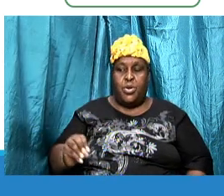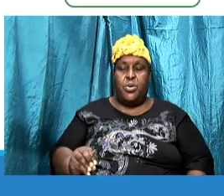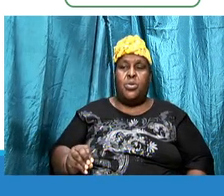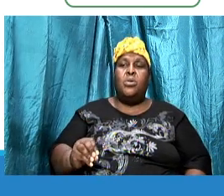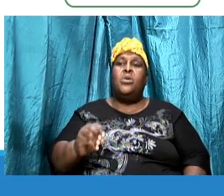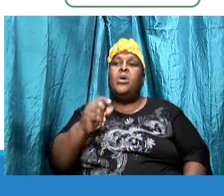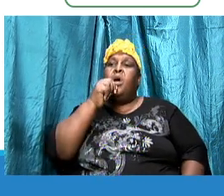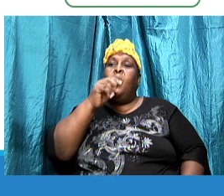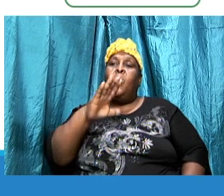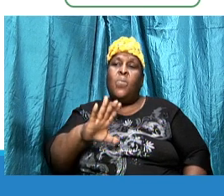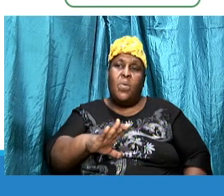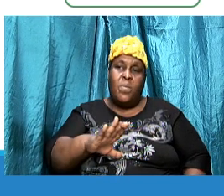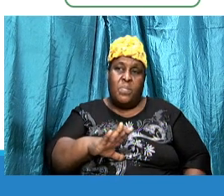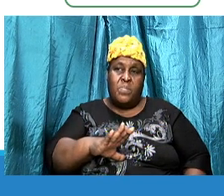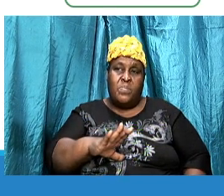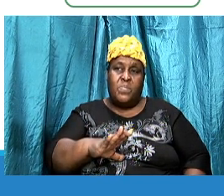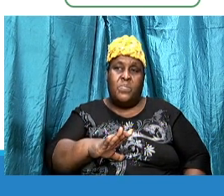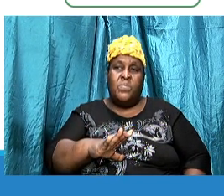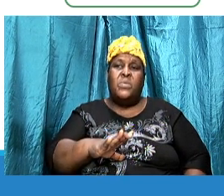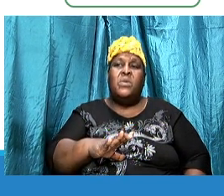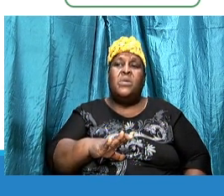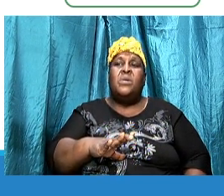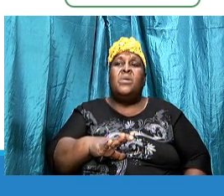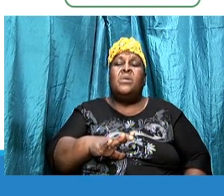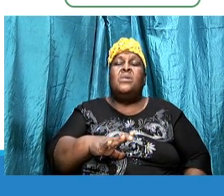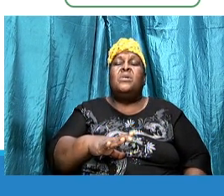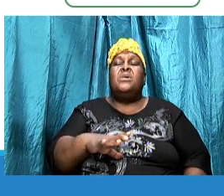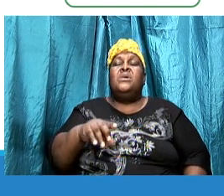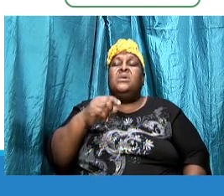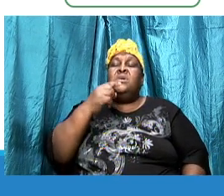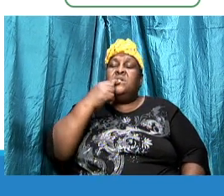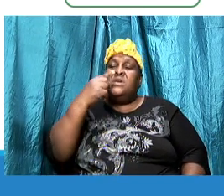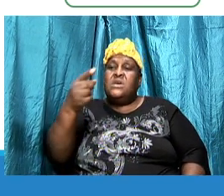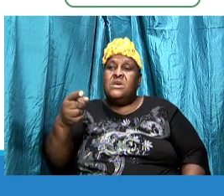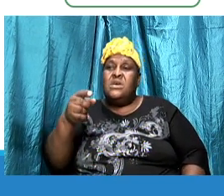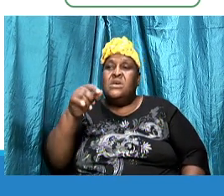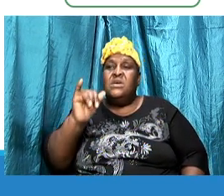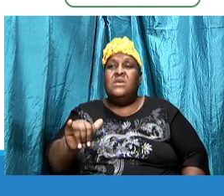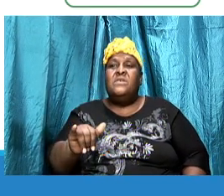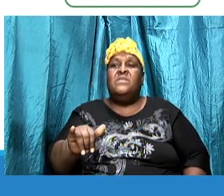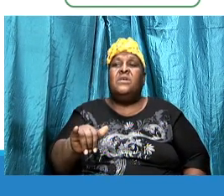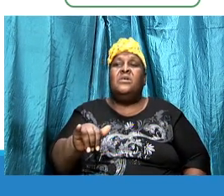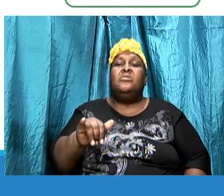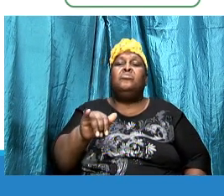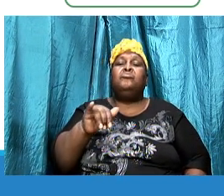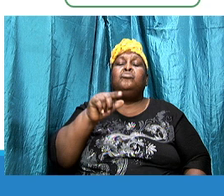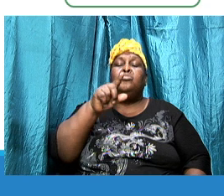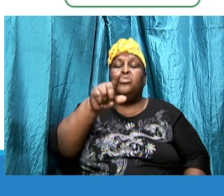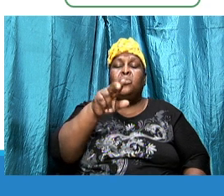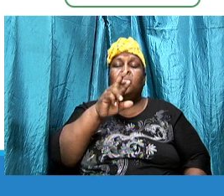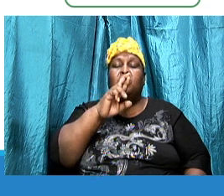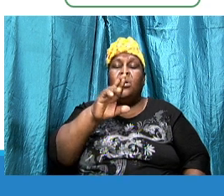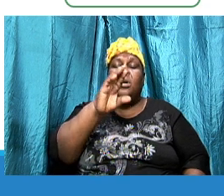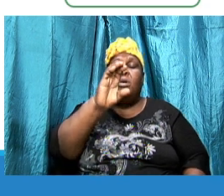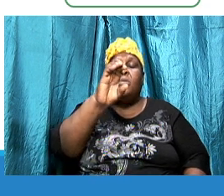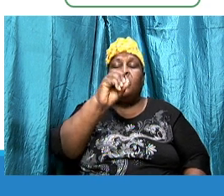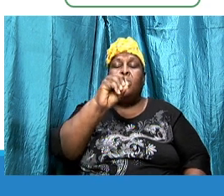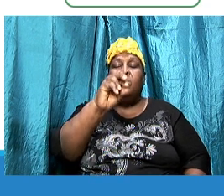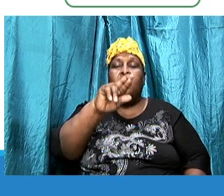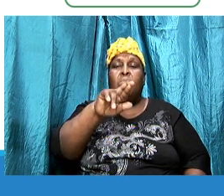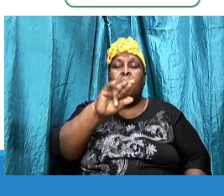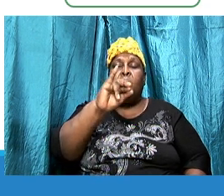relationship with a prostitute, then it is said that you have been Corinthianized. And so these words give you a